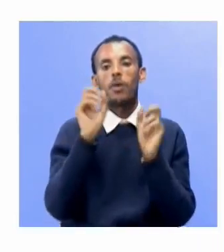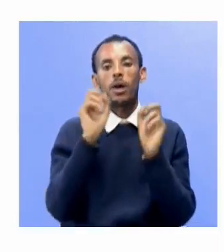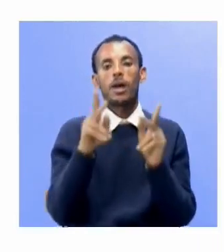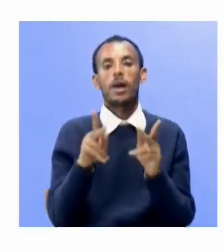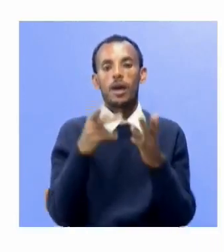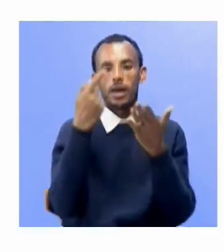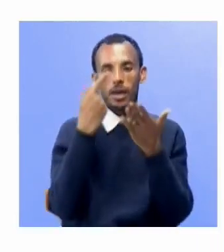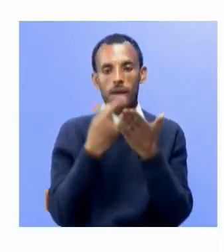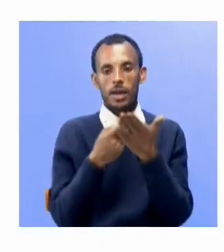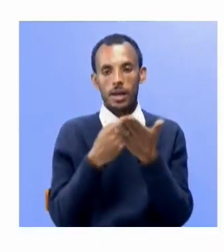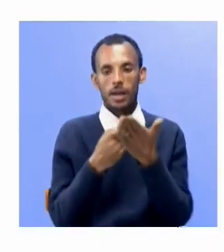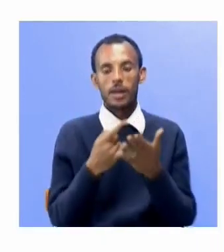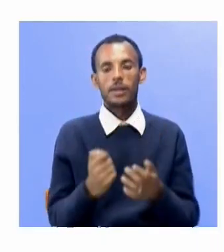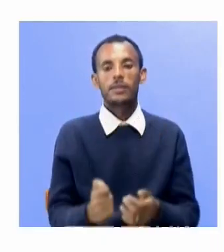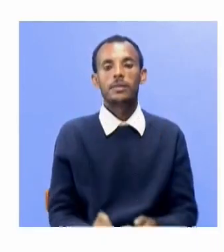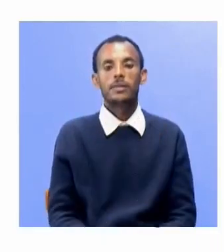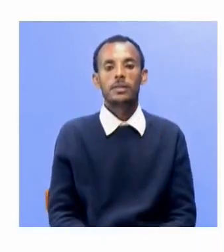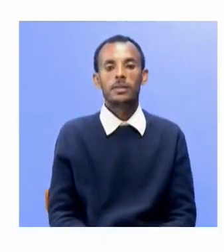here